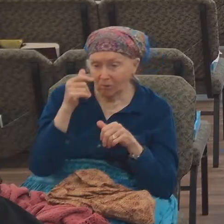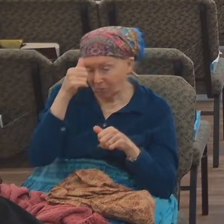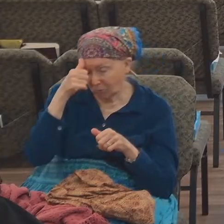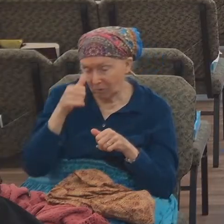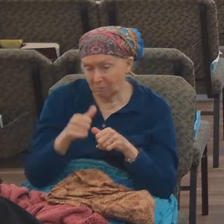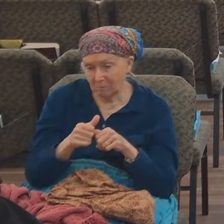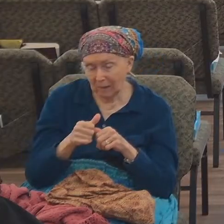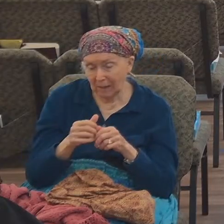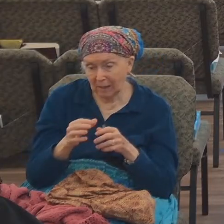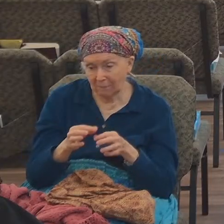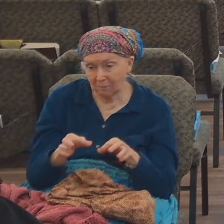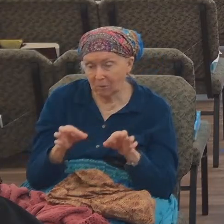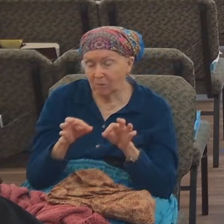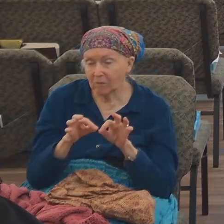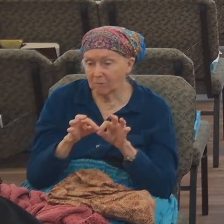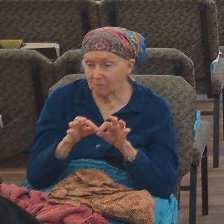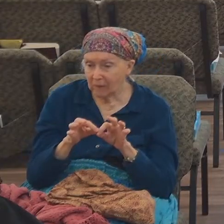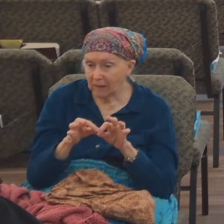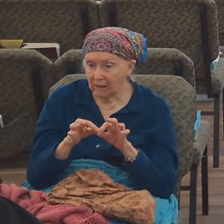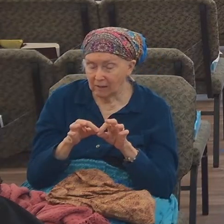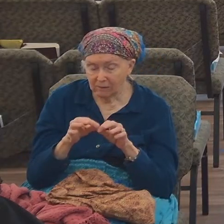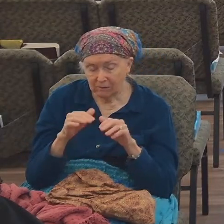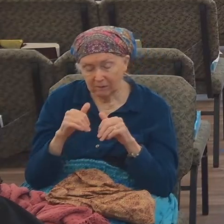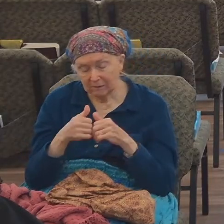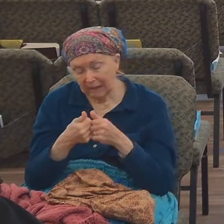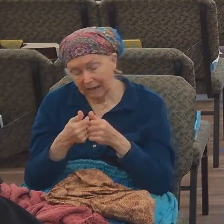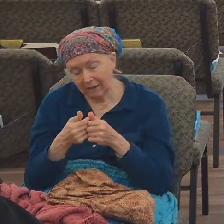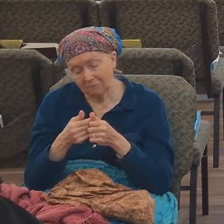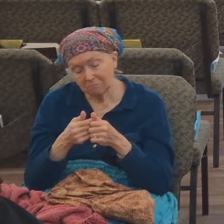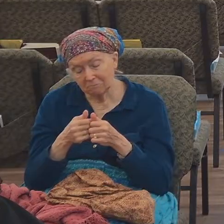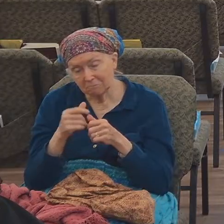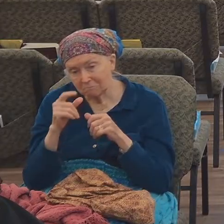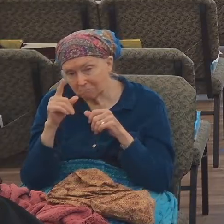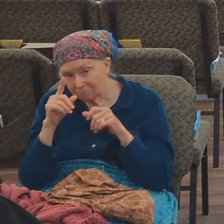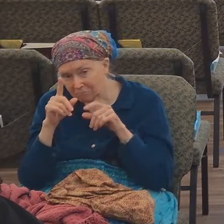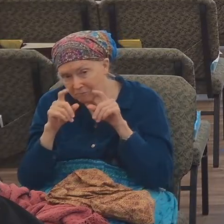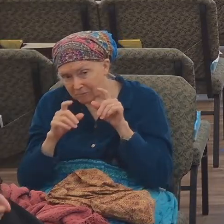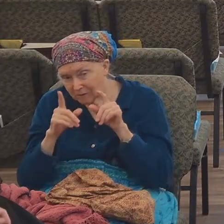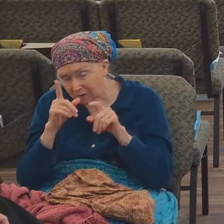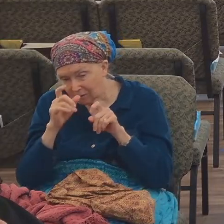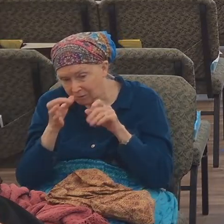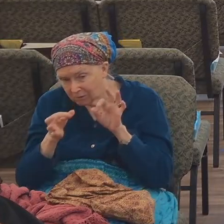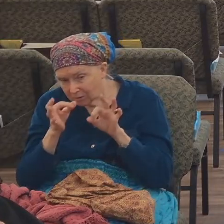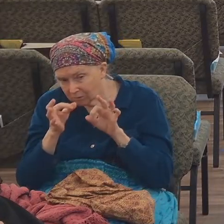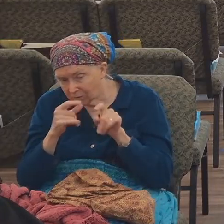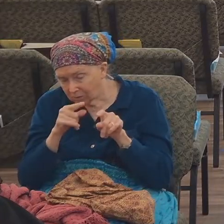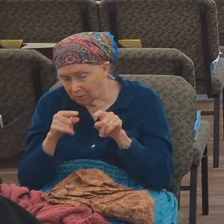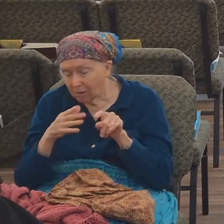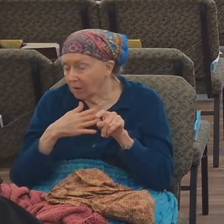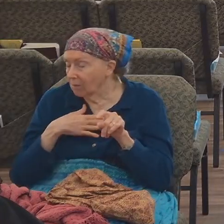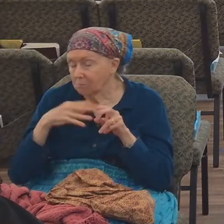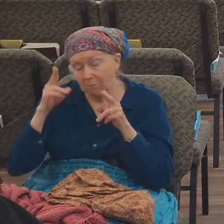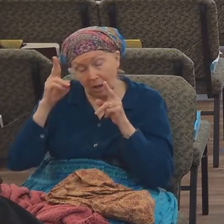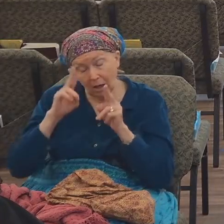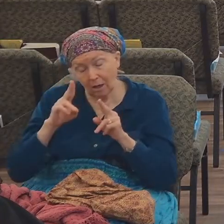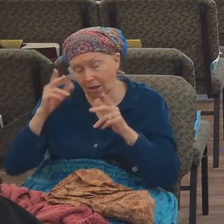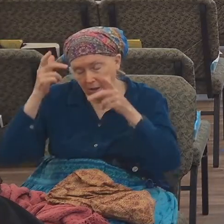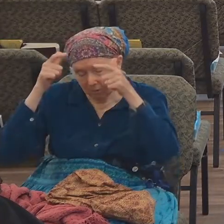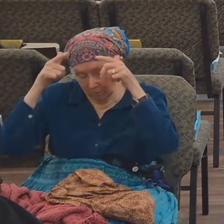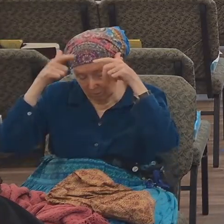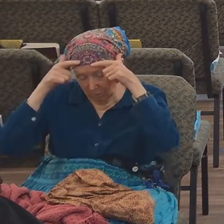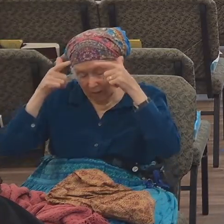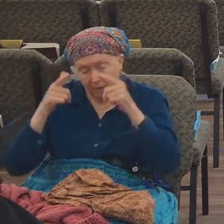by according to the criteria, right, that he uses? He says, my honor, my crown is not rhetorical